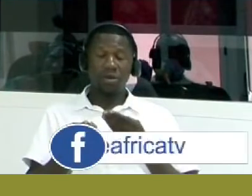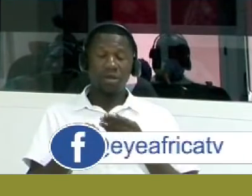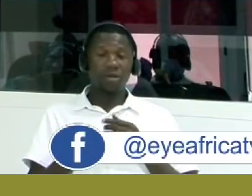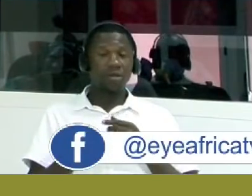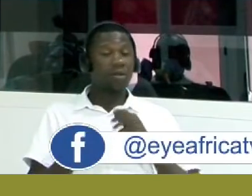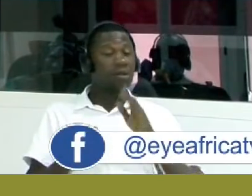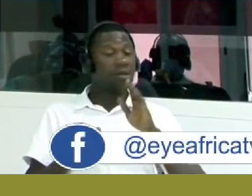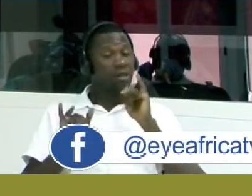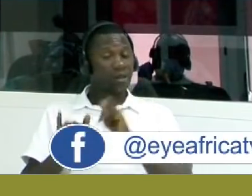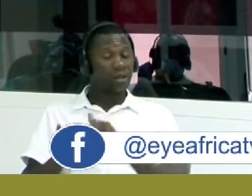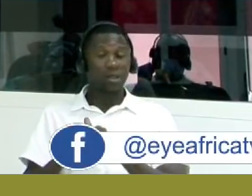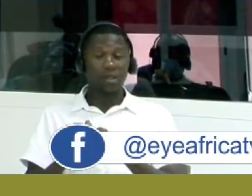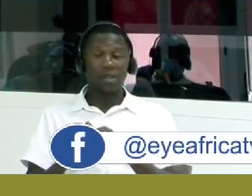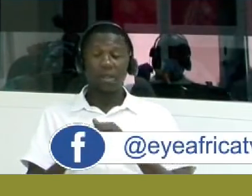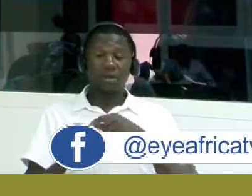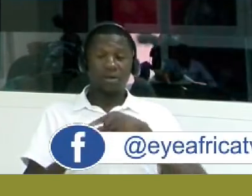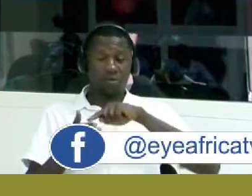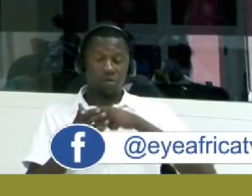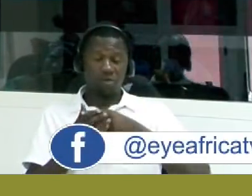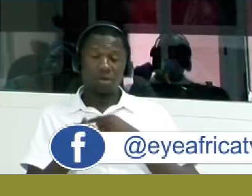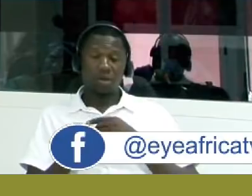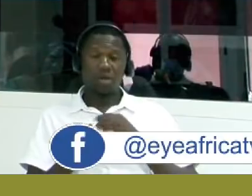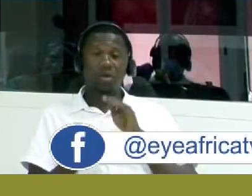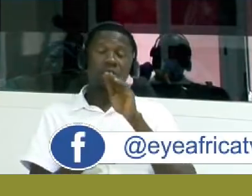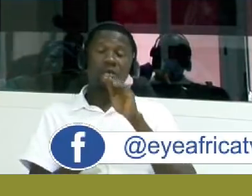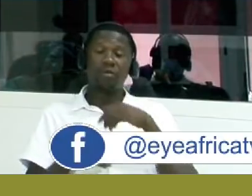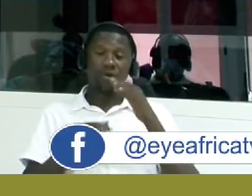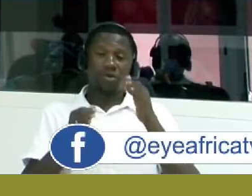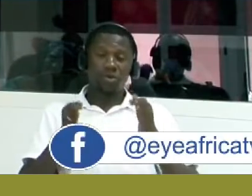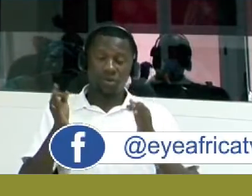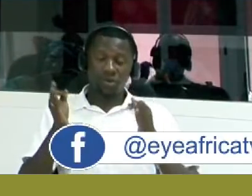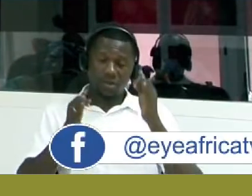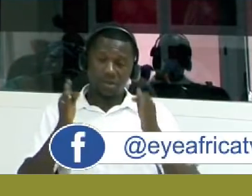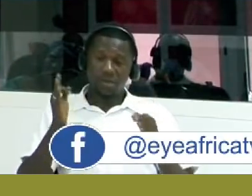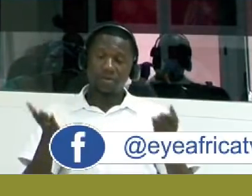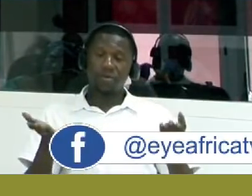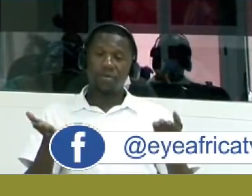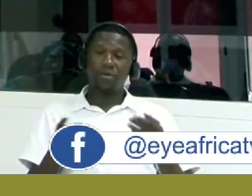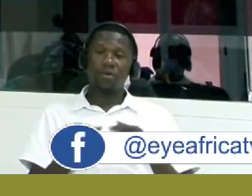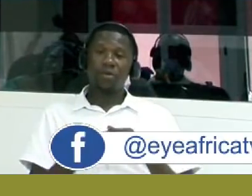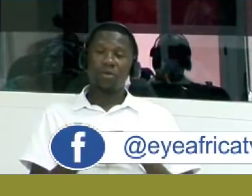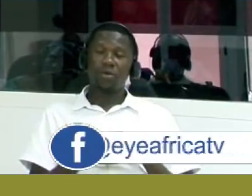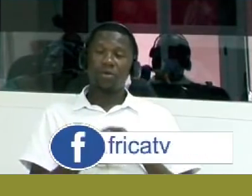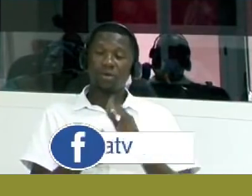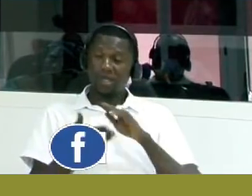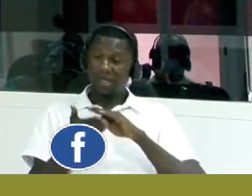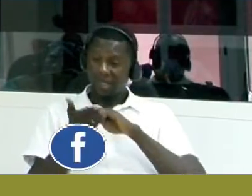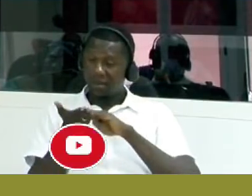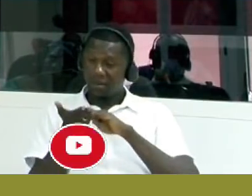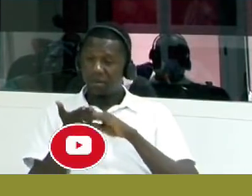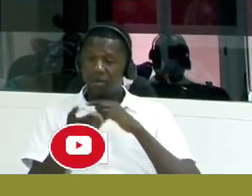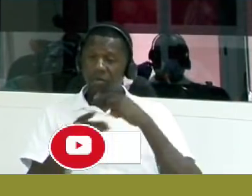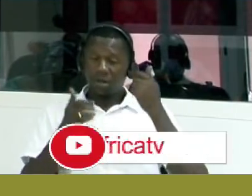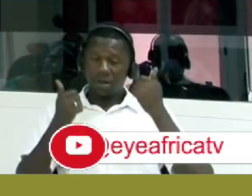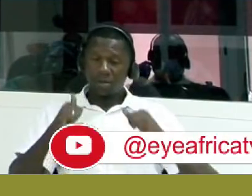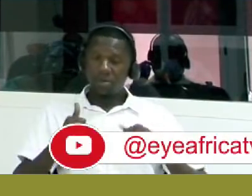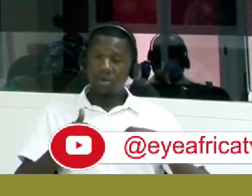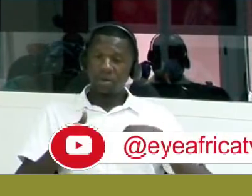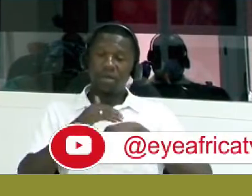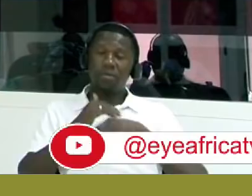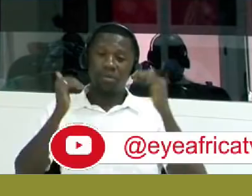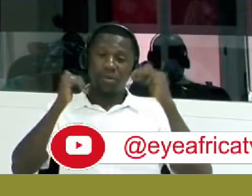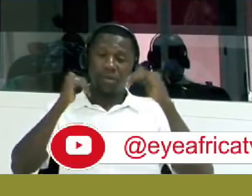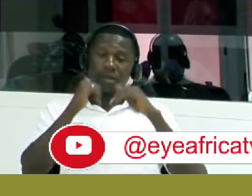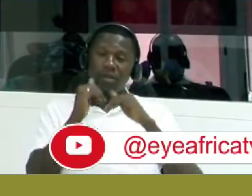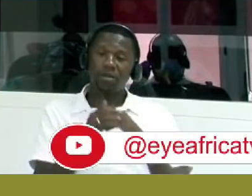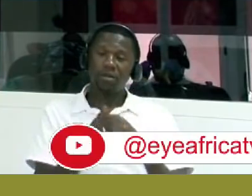position in calling for justice. Does that accurately describe what happened in that meeting? No, that is not correct. As far as I'm concerned, that's